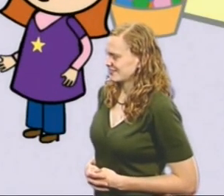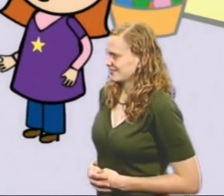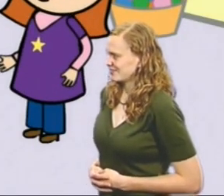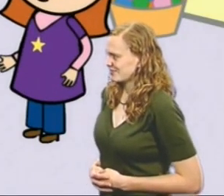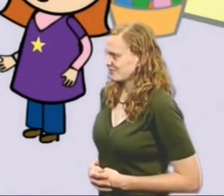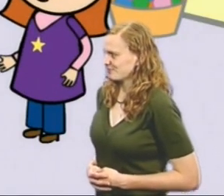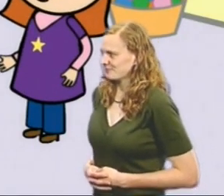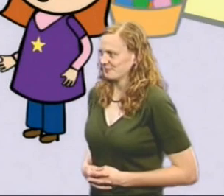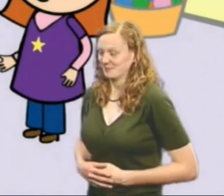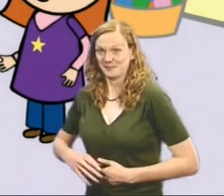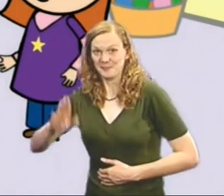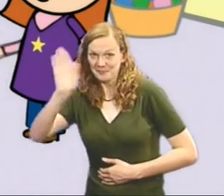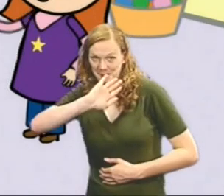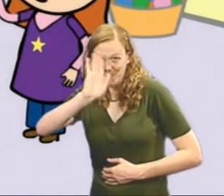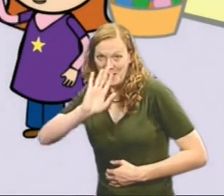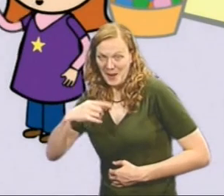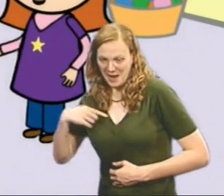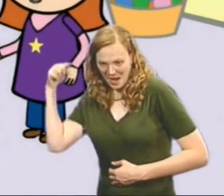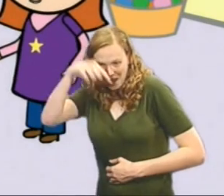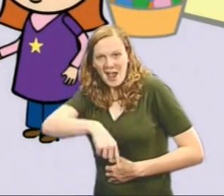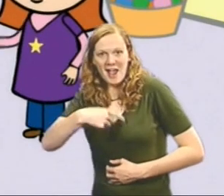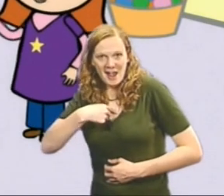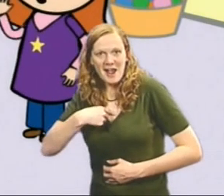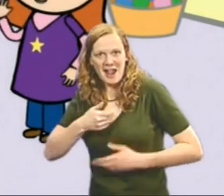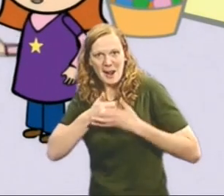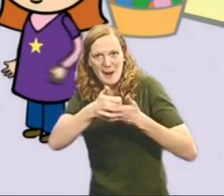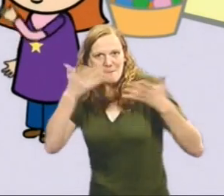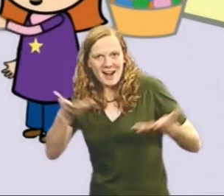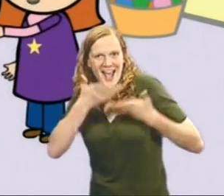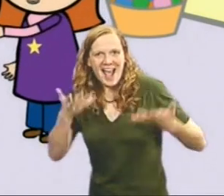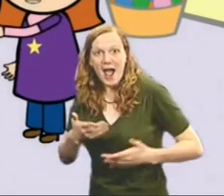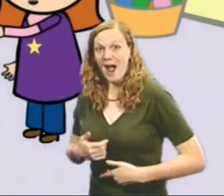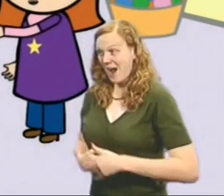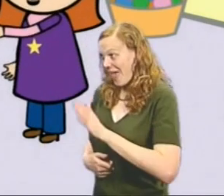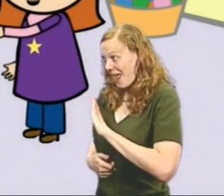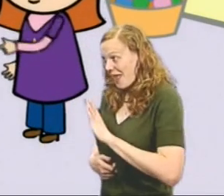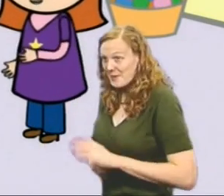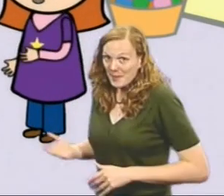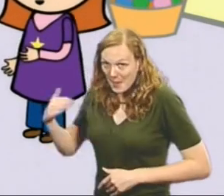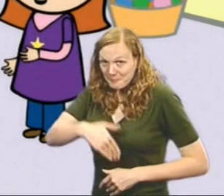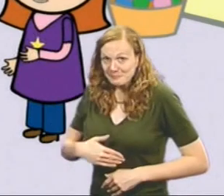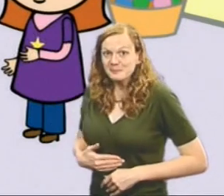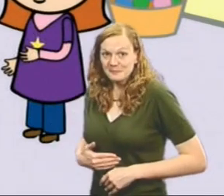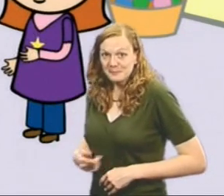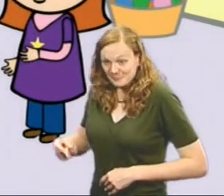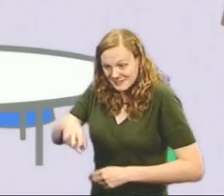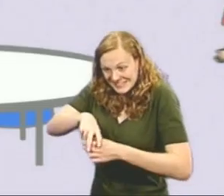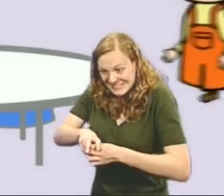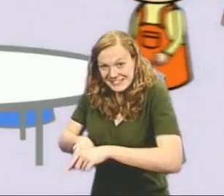Hi, I'm Rafe. I've come to play. Hello, Rafe. Come in. There's a seat over there next to